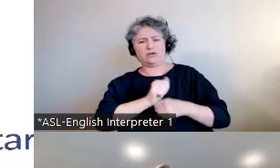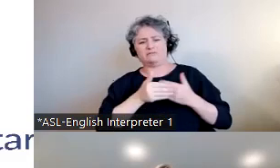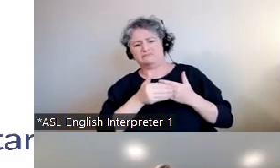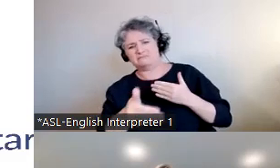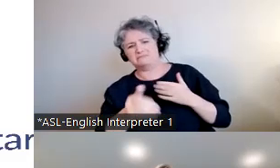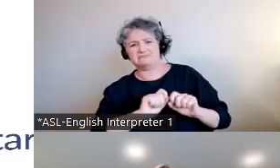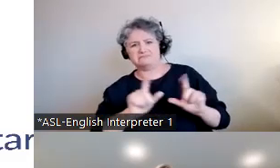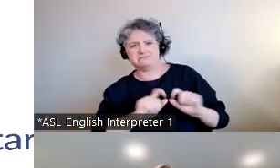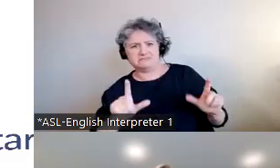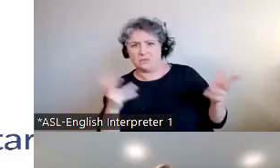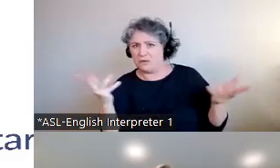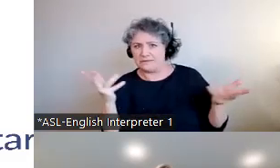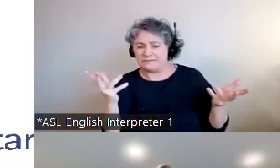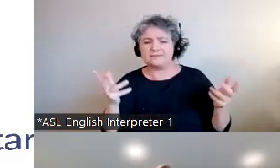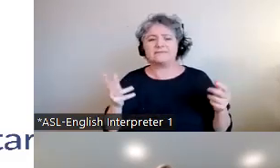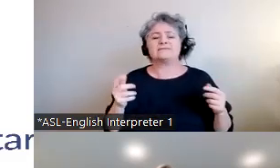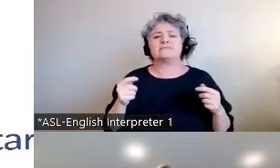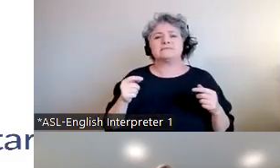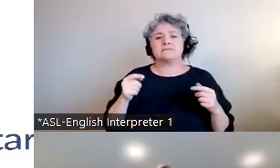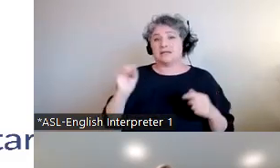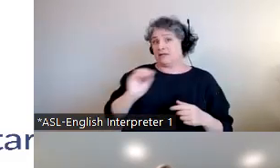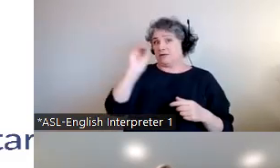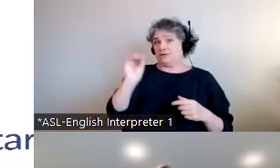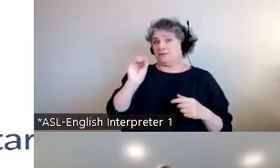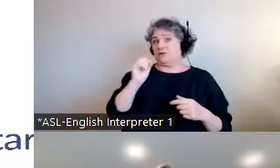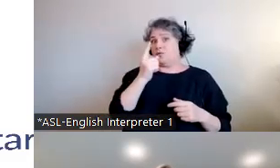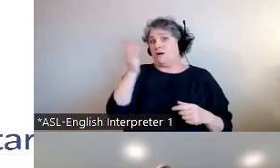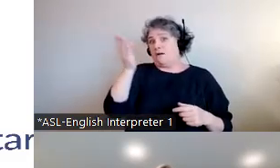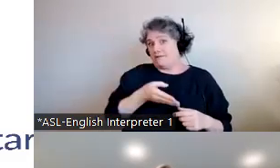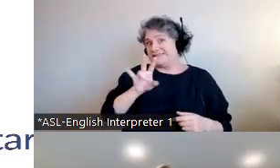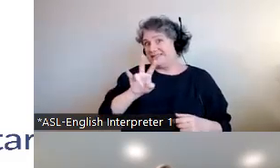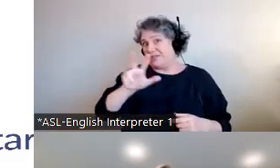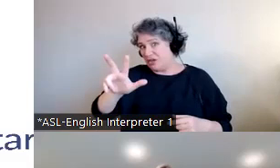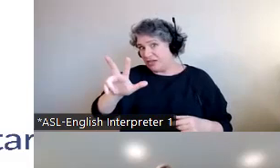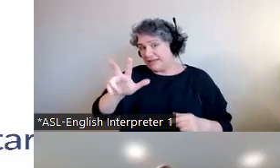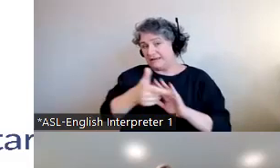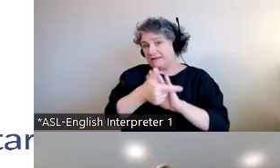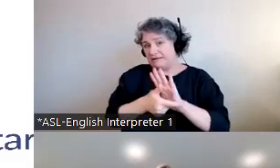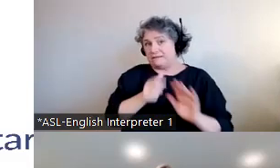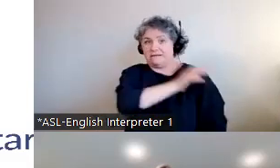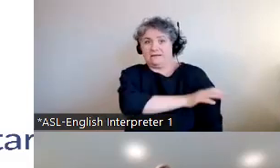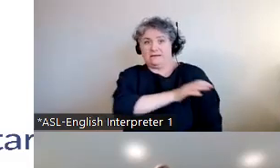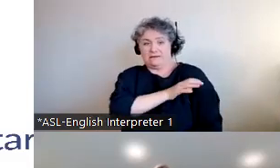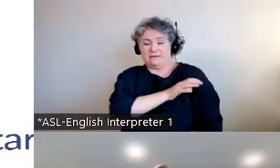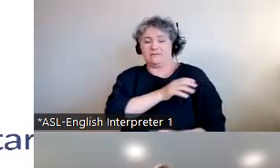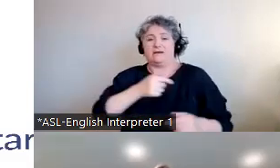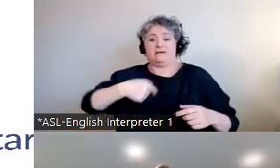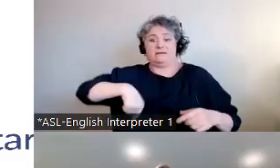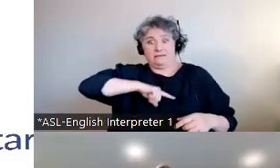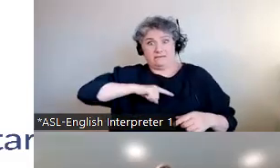few slides. So we are one of Ontario's 73 legal clinics, but we're considered what they call a specialty